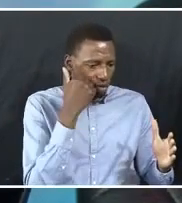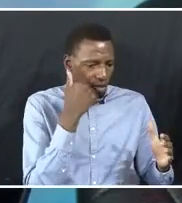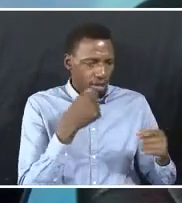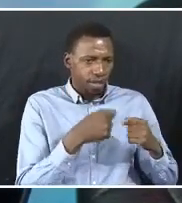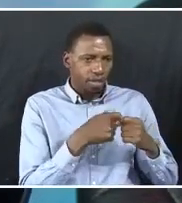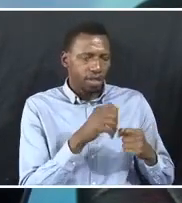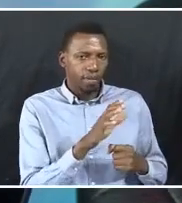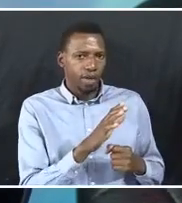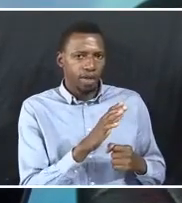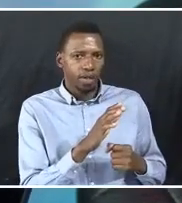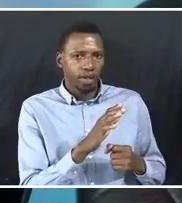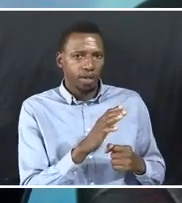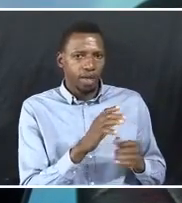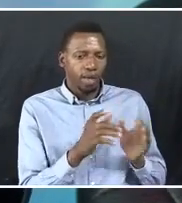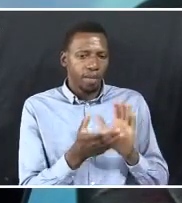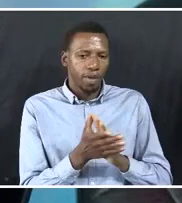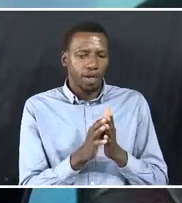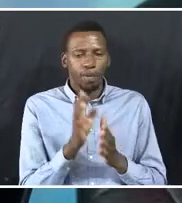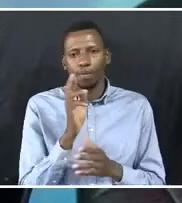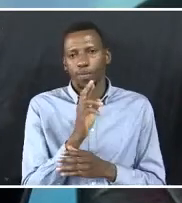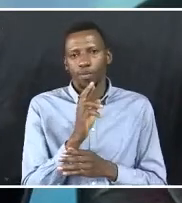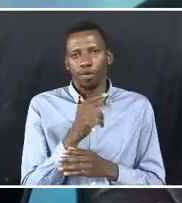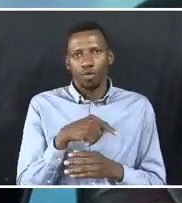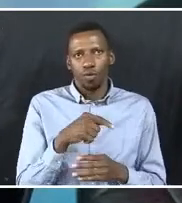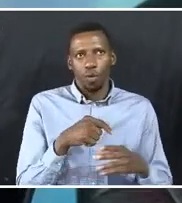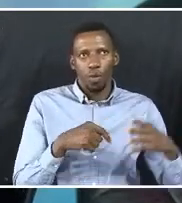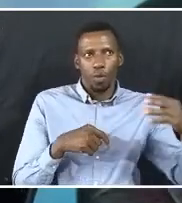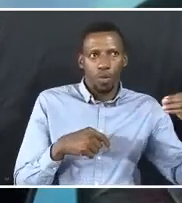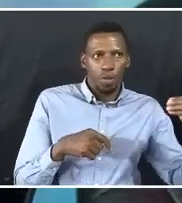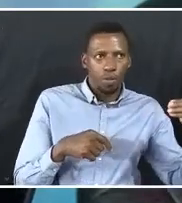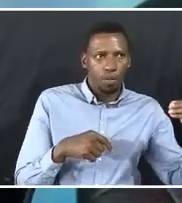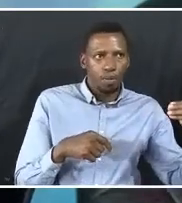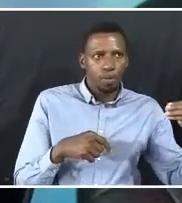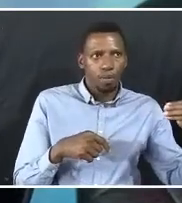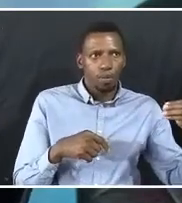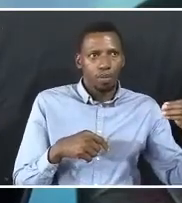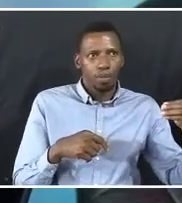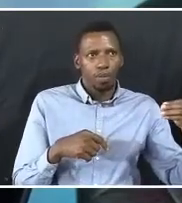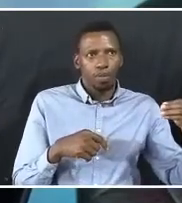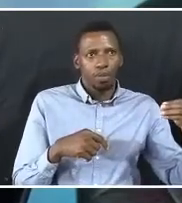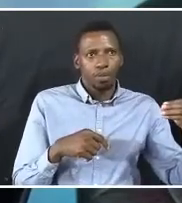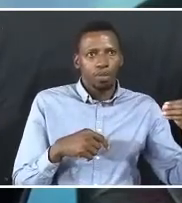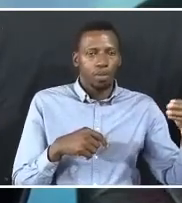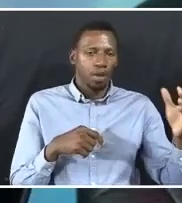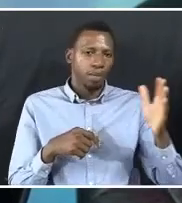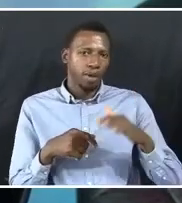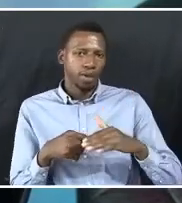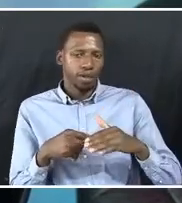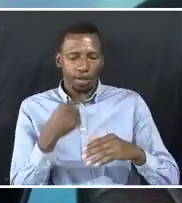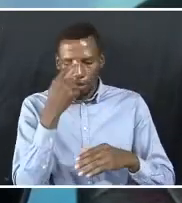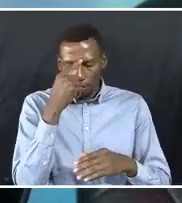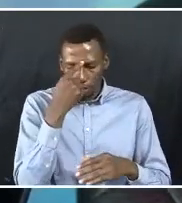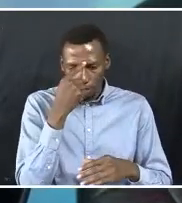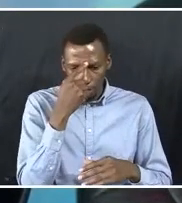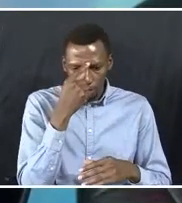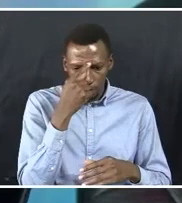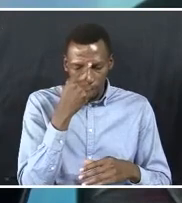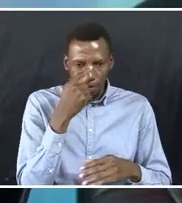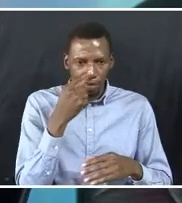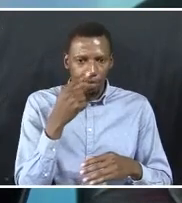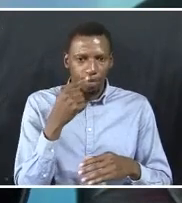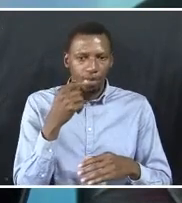went to India, we came back. Mitch is now fine, he's sickle cell free. Finished his